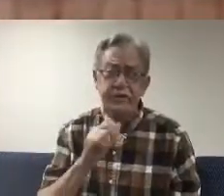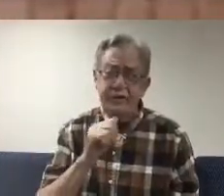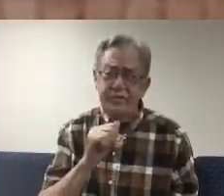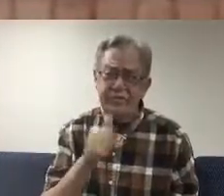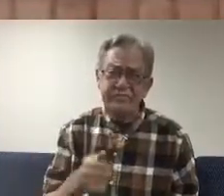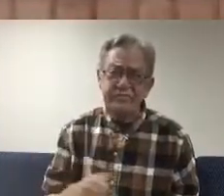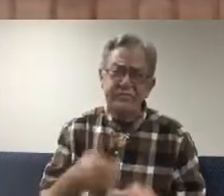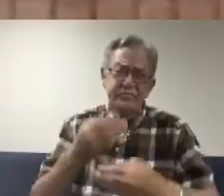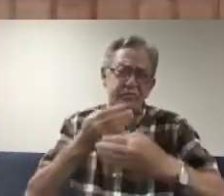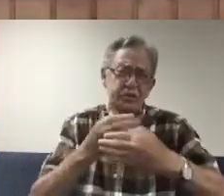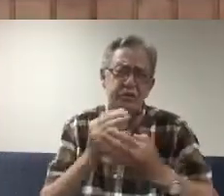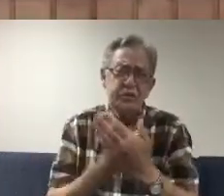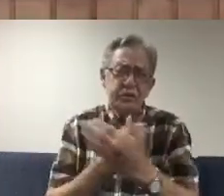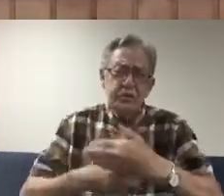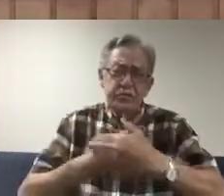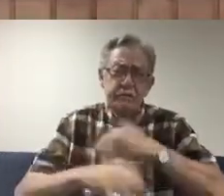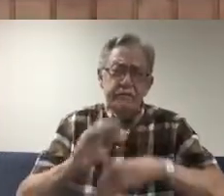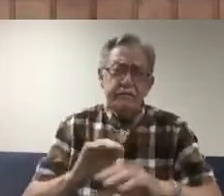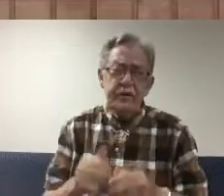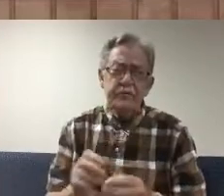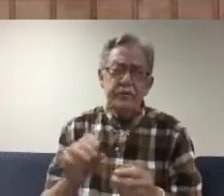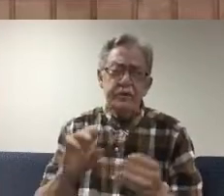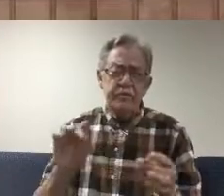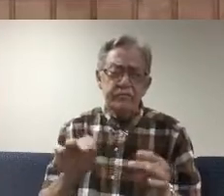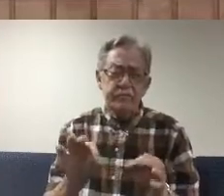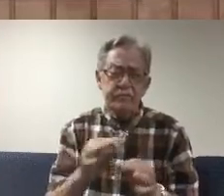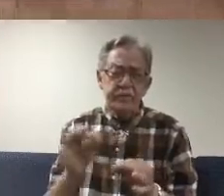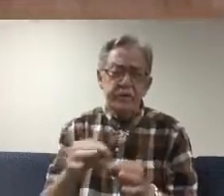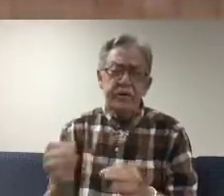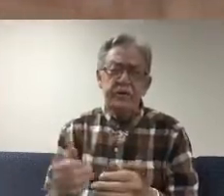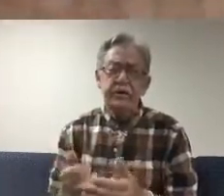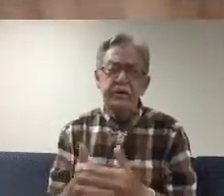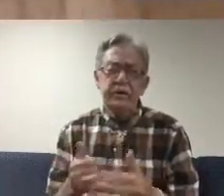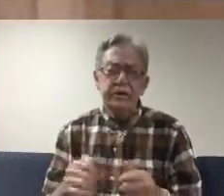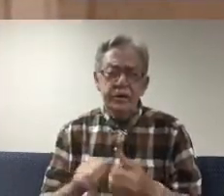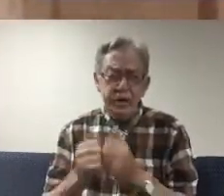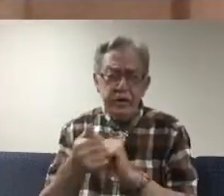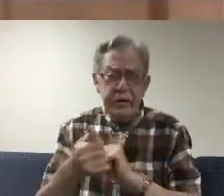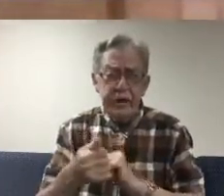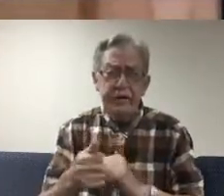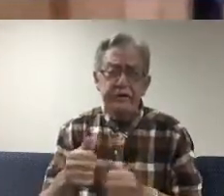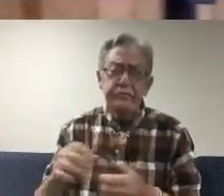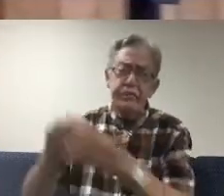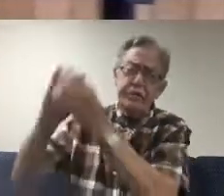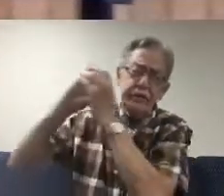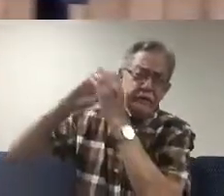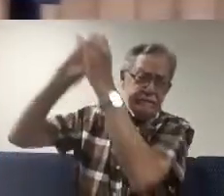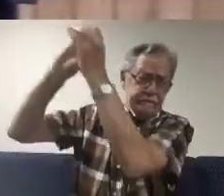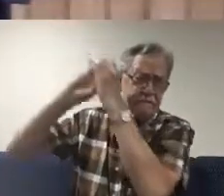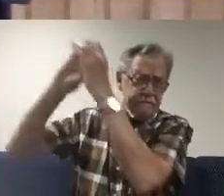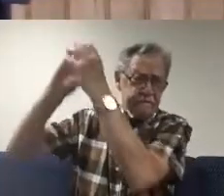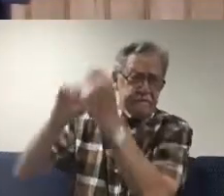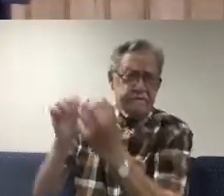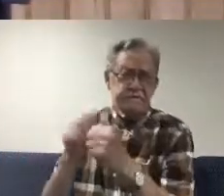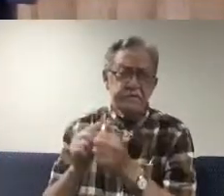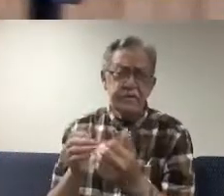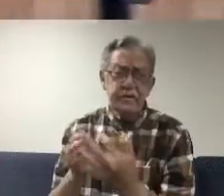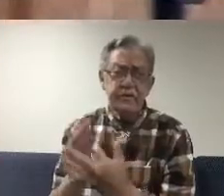attack those things. That's not my intention. What I want to share with you is, rather than you begin to think that you're better than all of